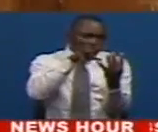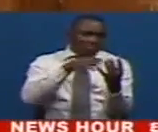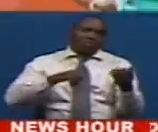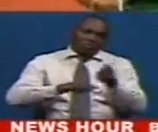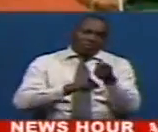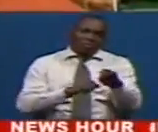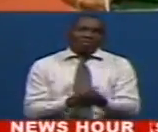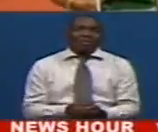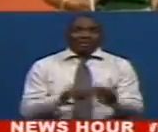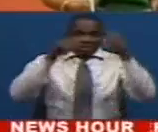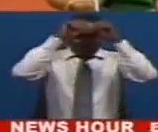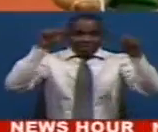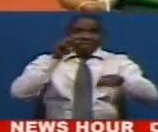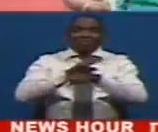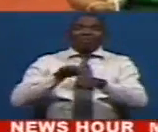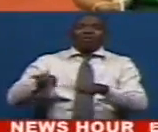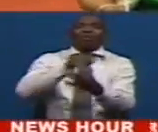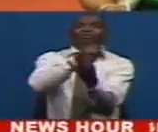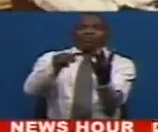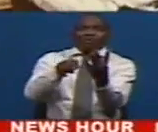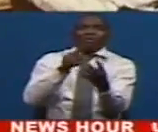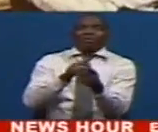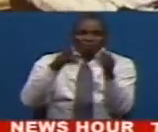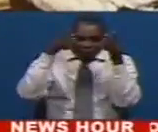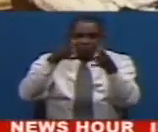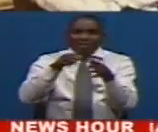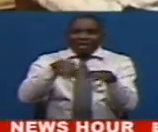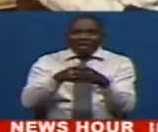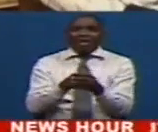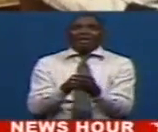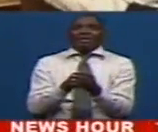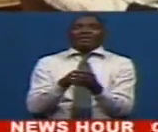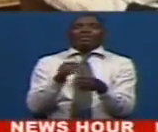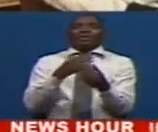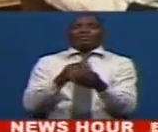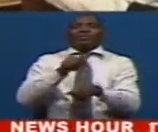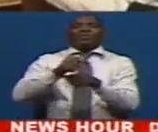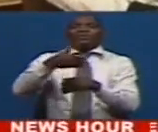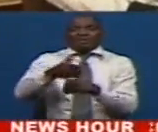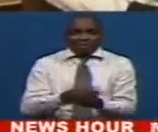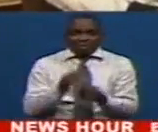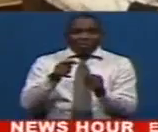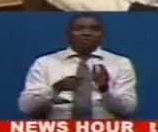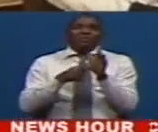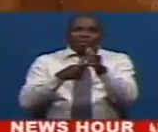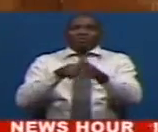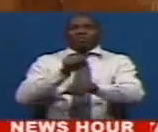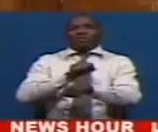is upheld. The President charged them to immediately focus on the arduous tasks ahead. As you begin